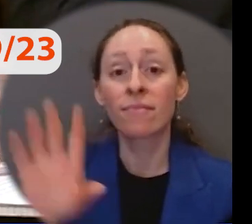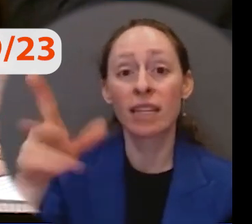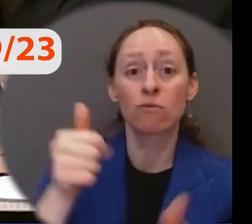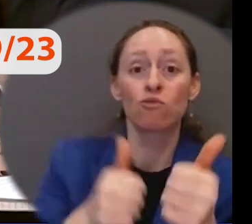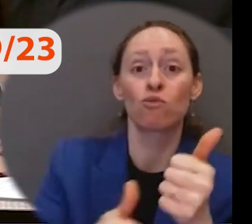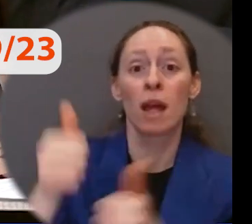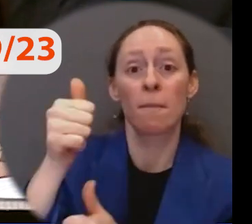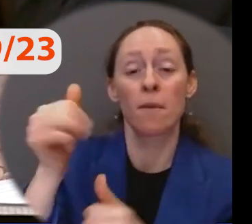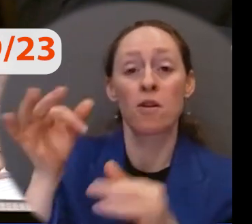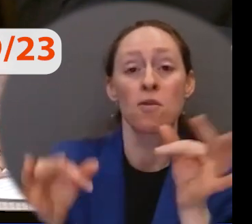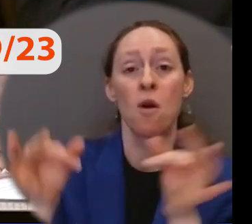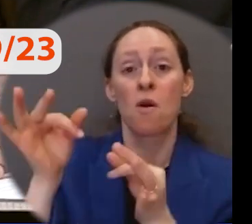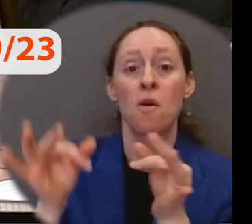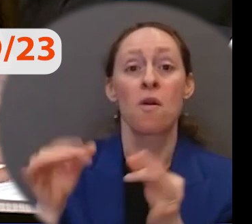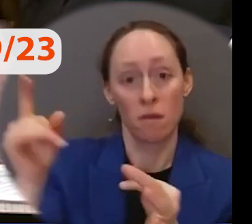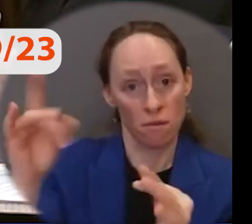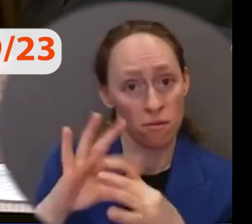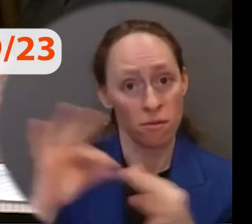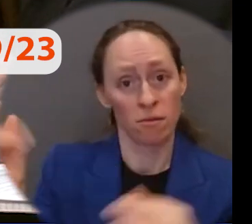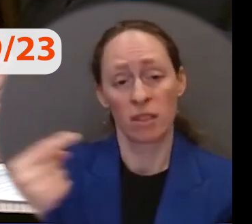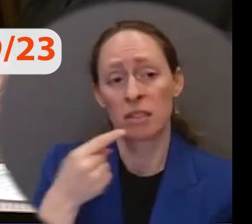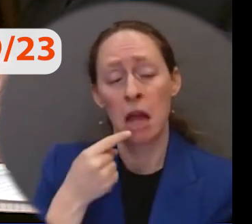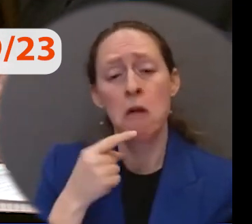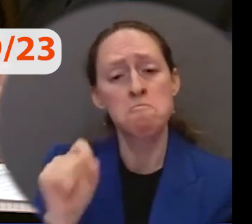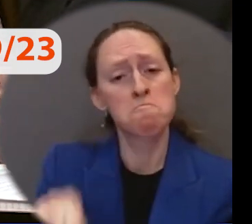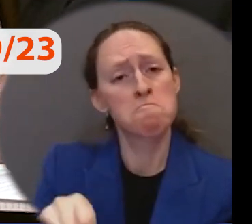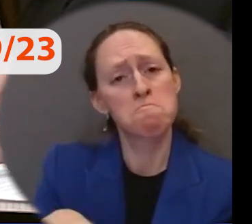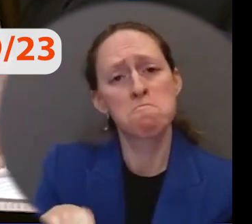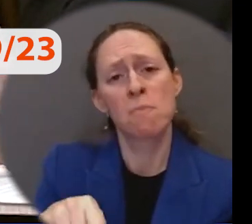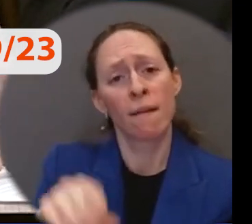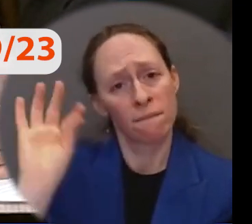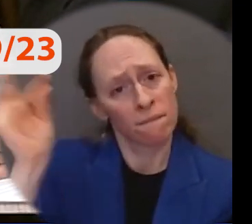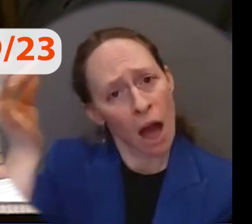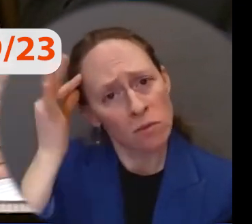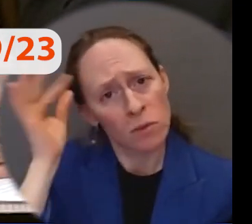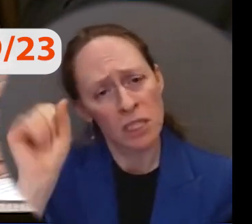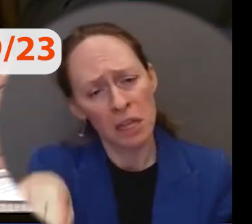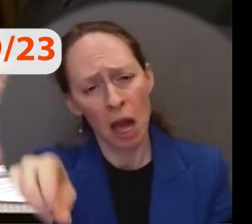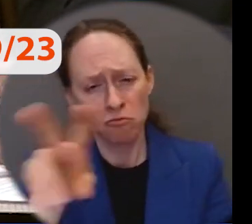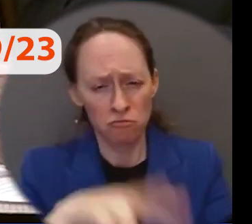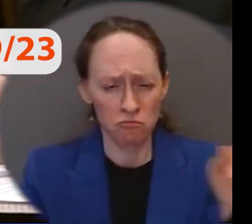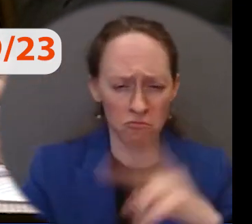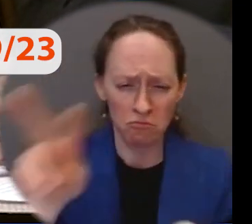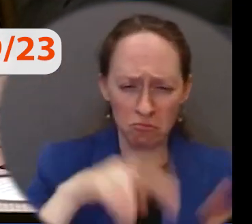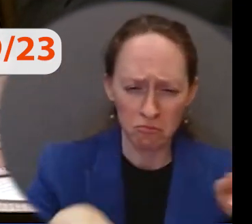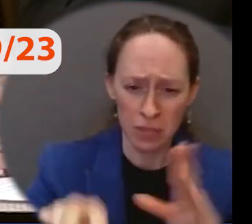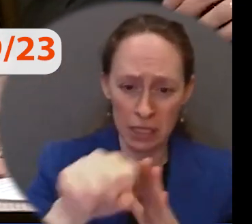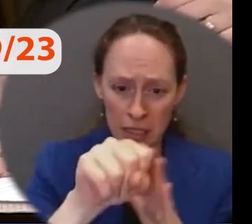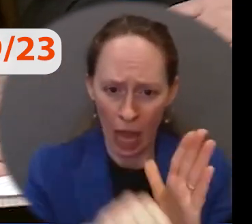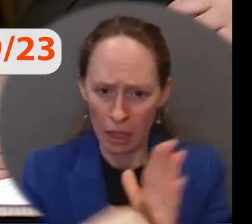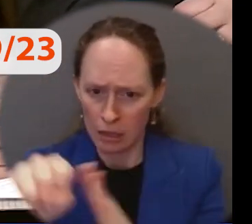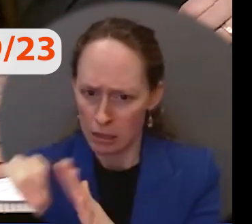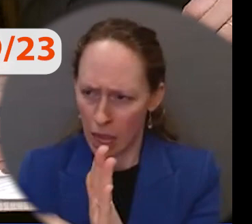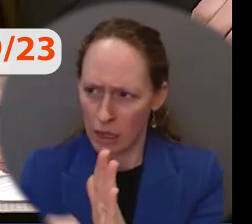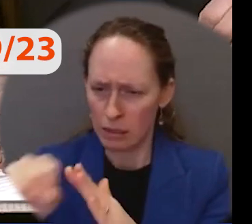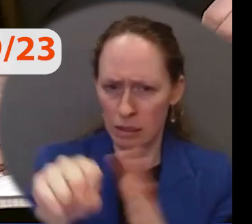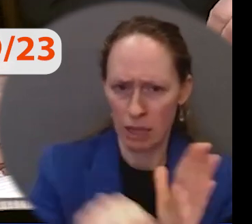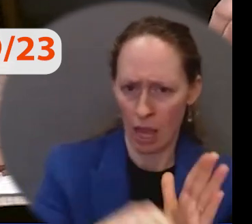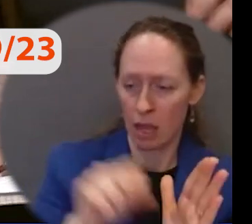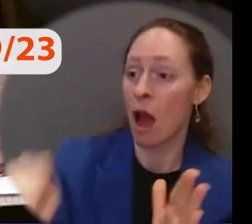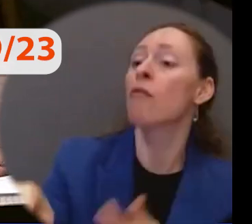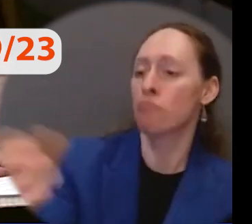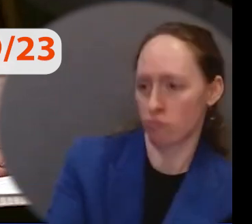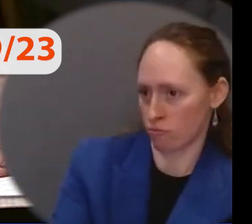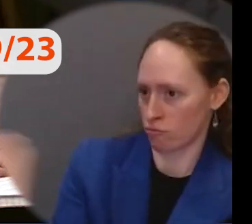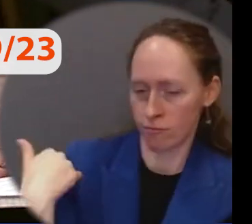states, have the authority to decide who gets into the country. But this is now obviously a more conservative court. I mean, are you concerned that the position may